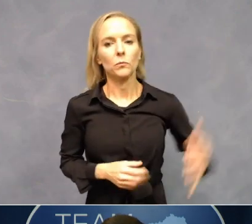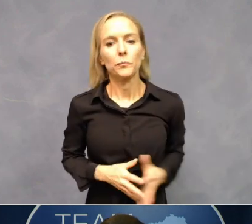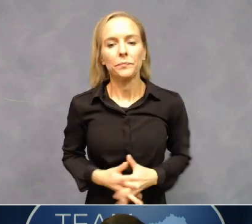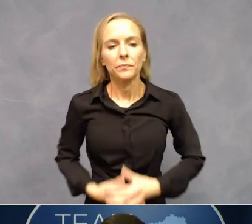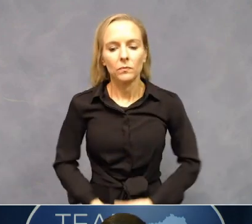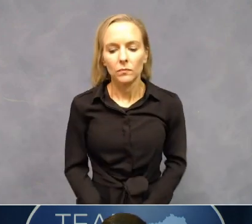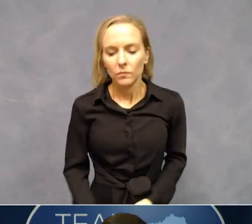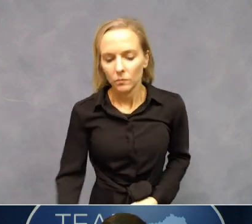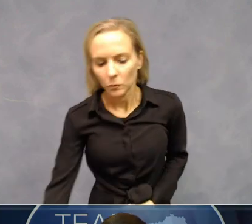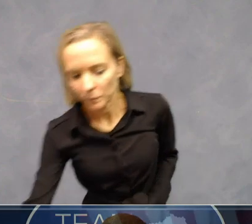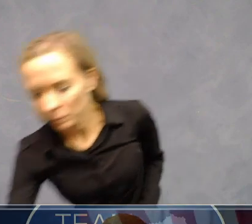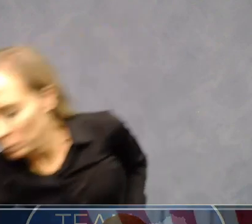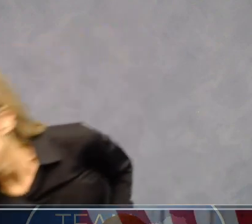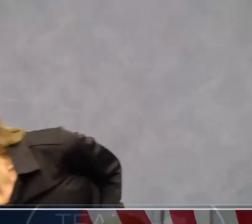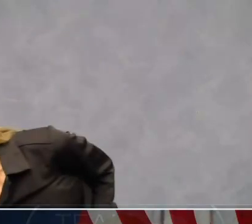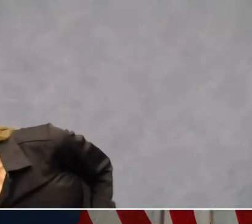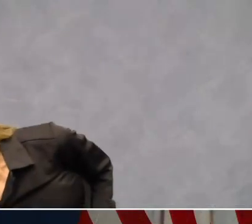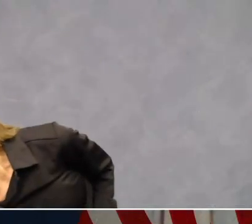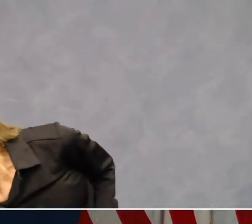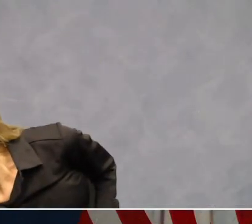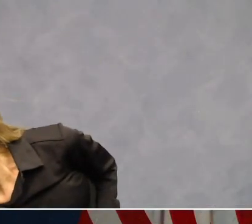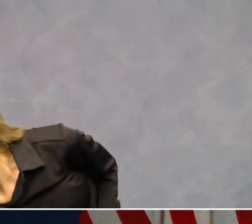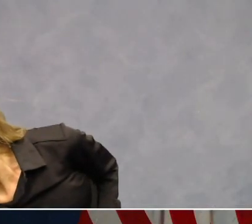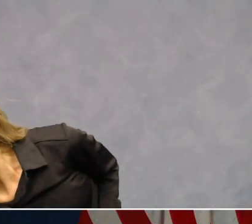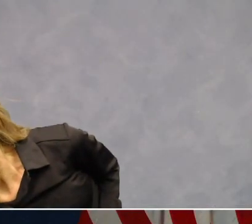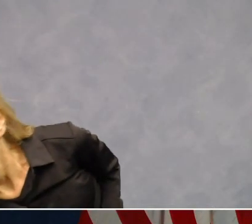Today's COVID report,